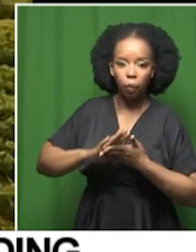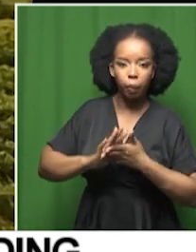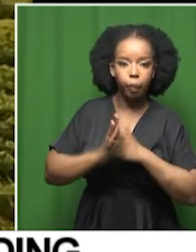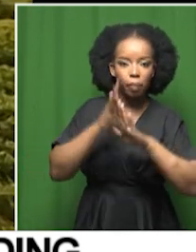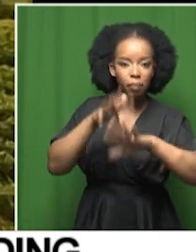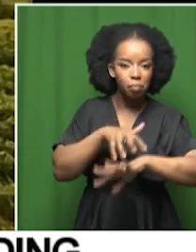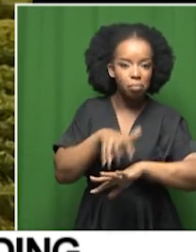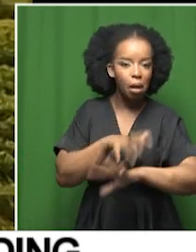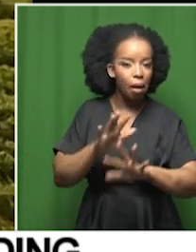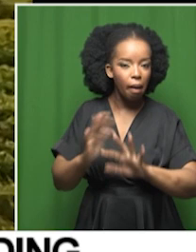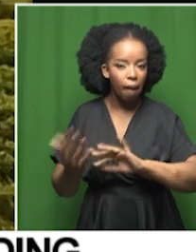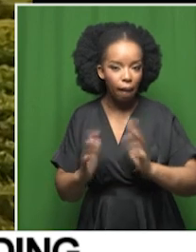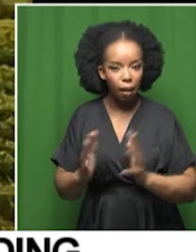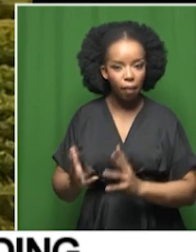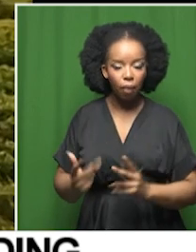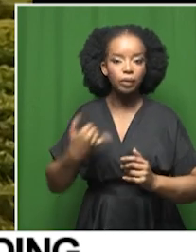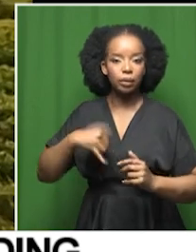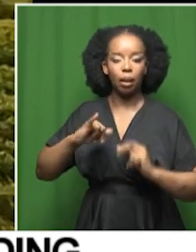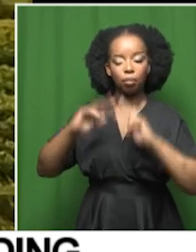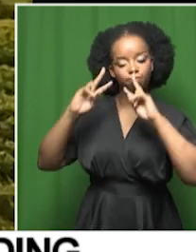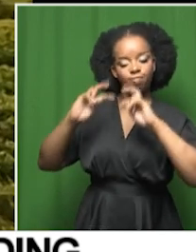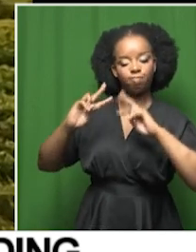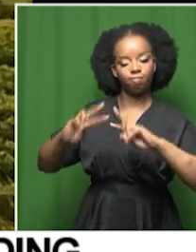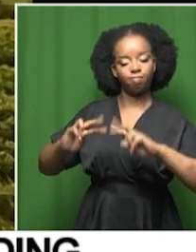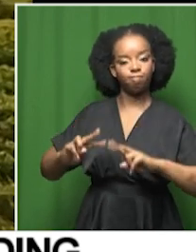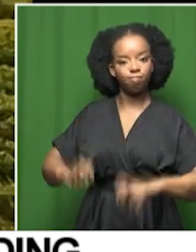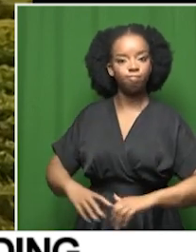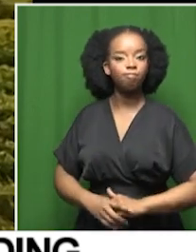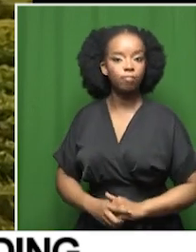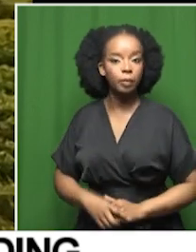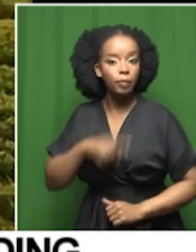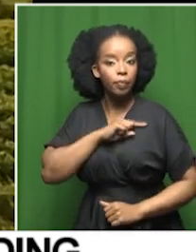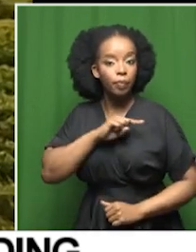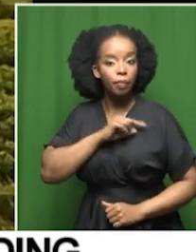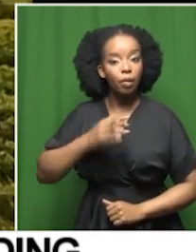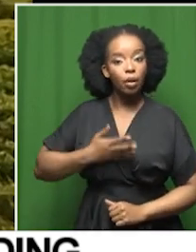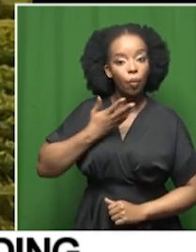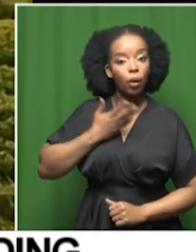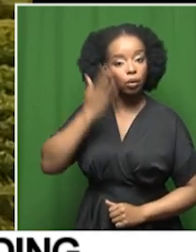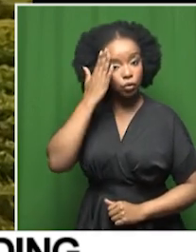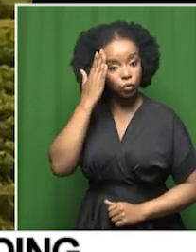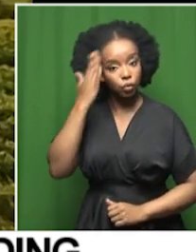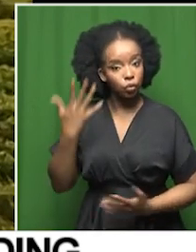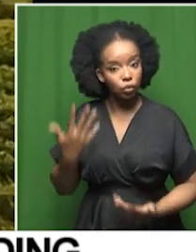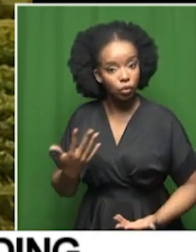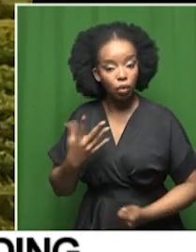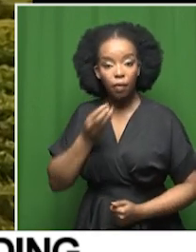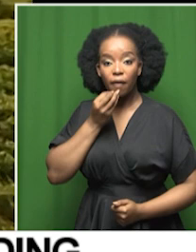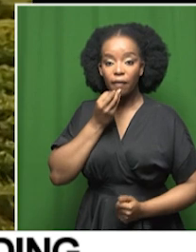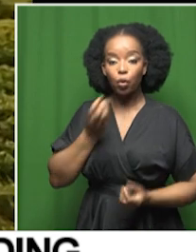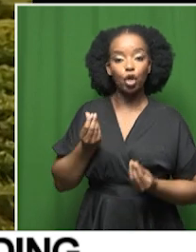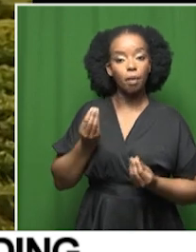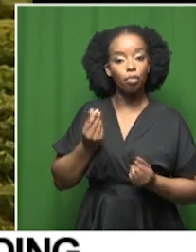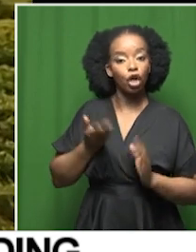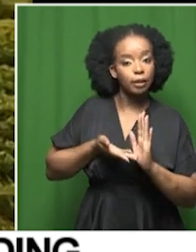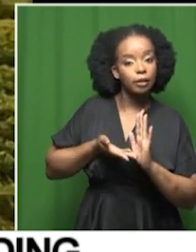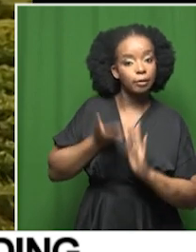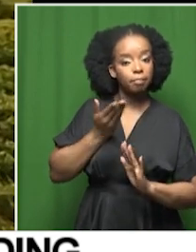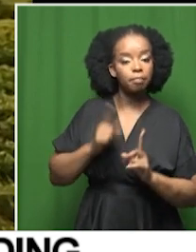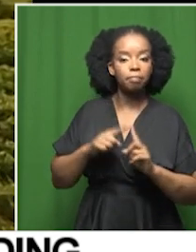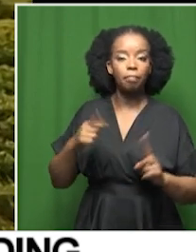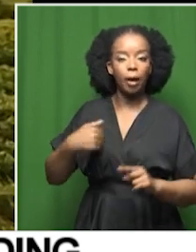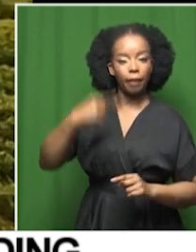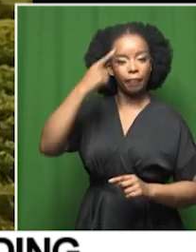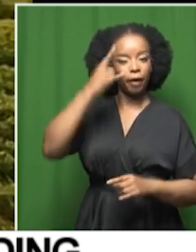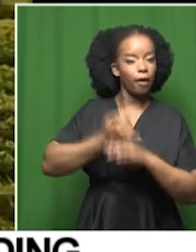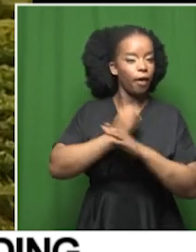you know, any sort of prediction in terms of how, you know, what percentage food prices as a whole would go up, I think it's too early to make this kind